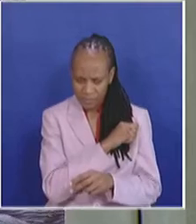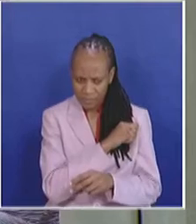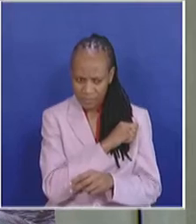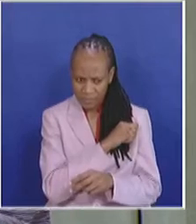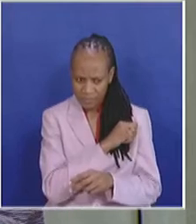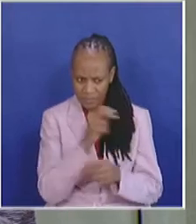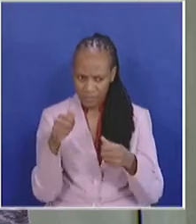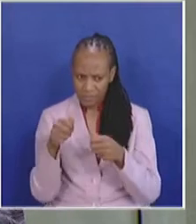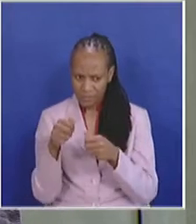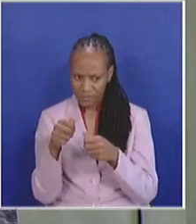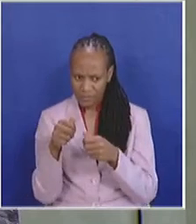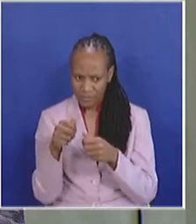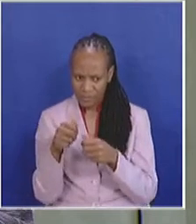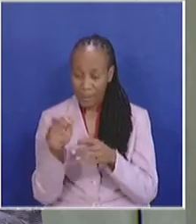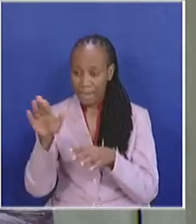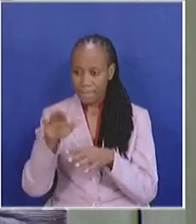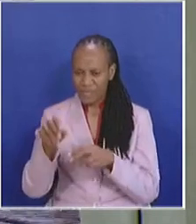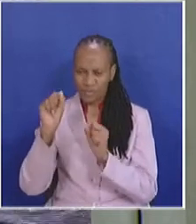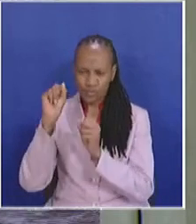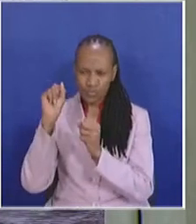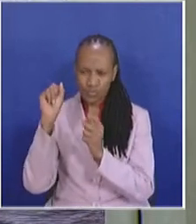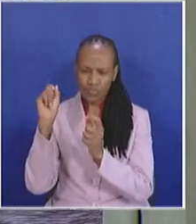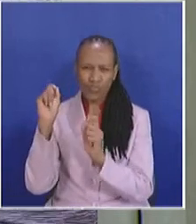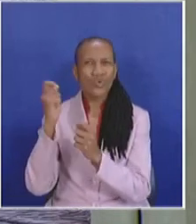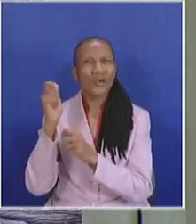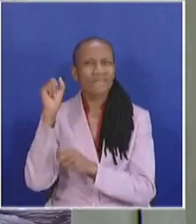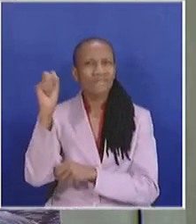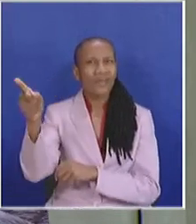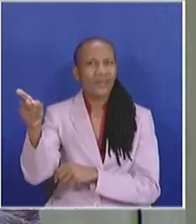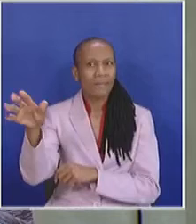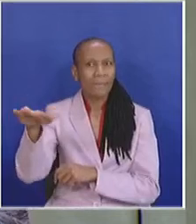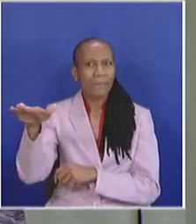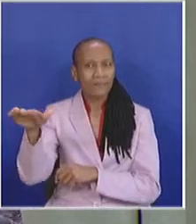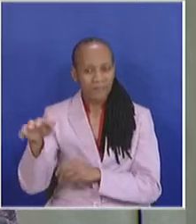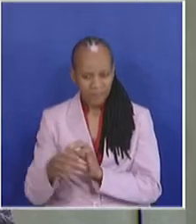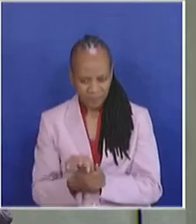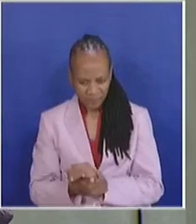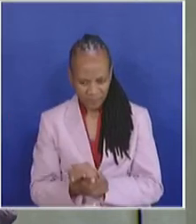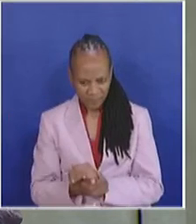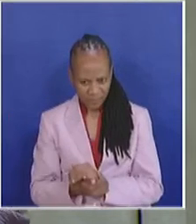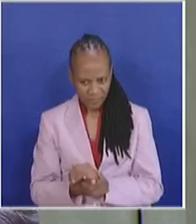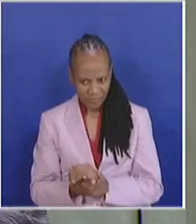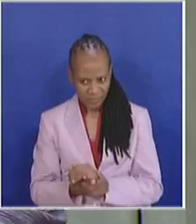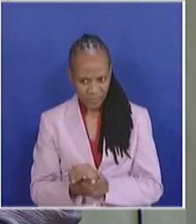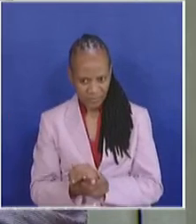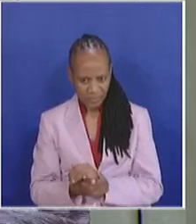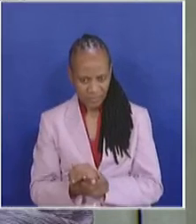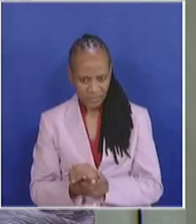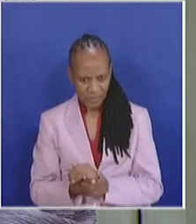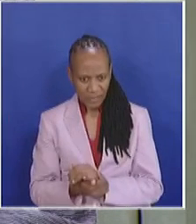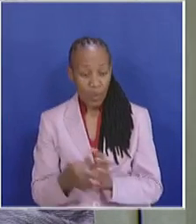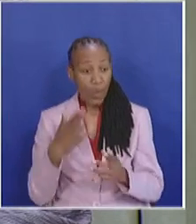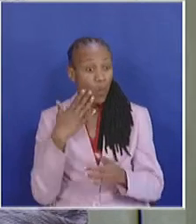rural areas in KZN. Infrastructure in KZN has been and is still